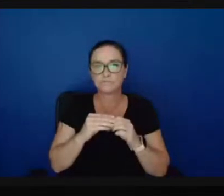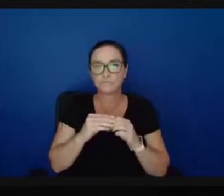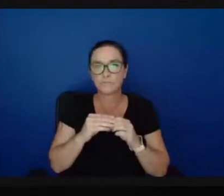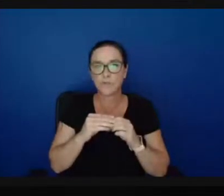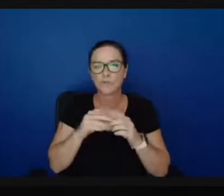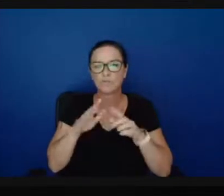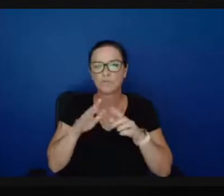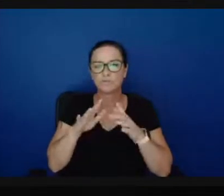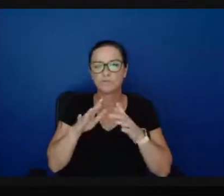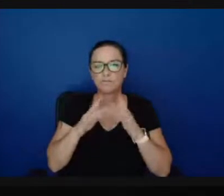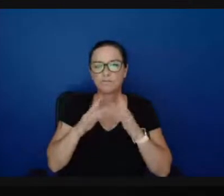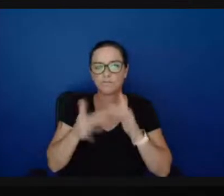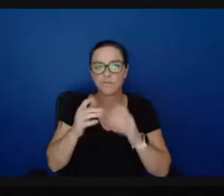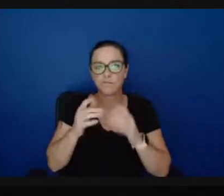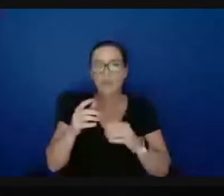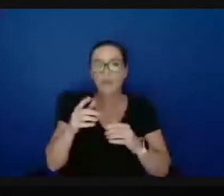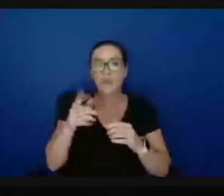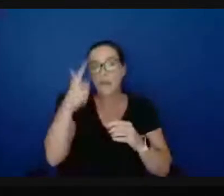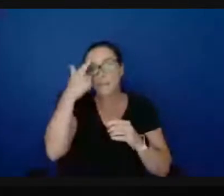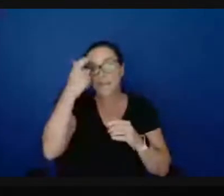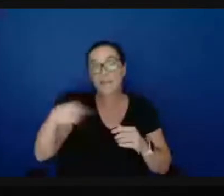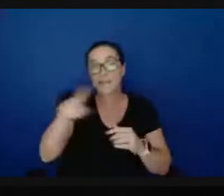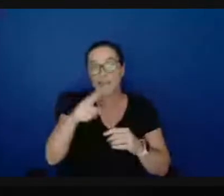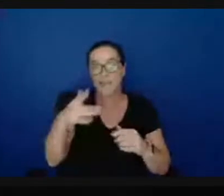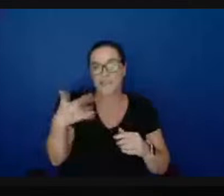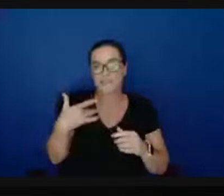also are feeling out of control there.